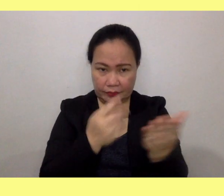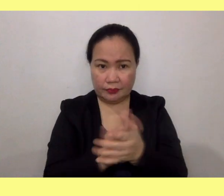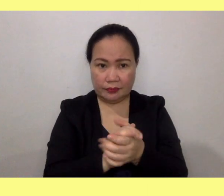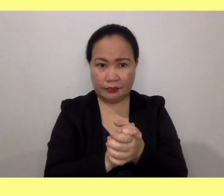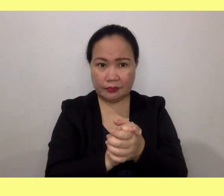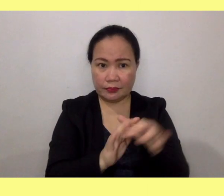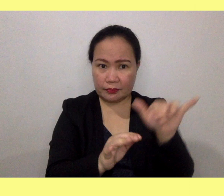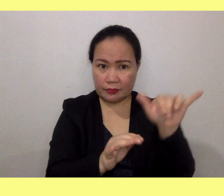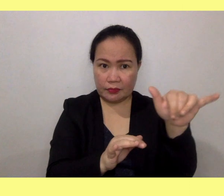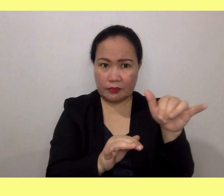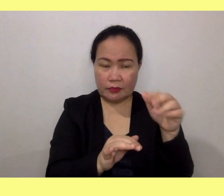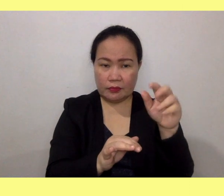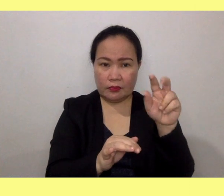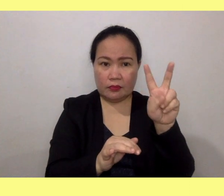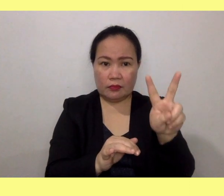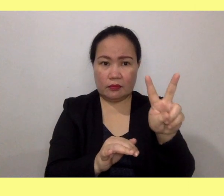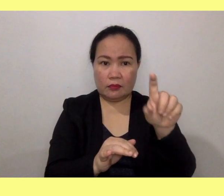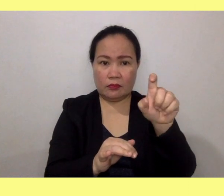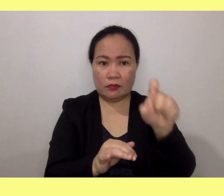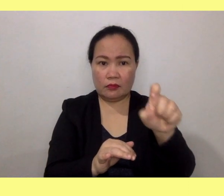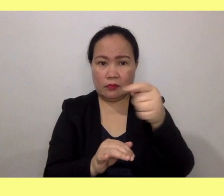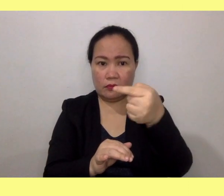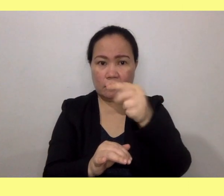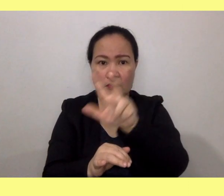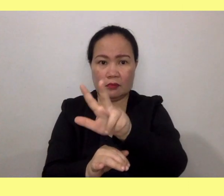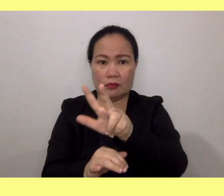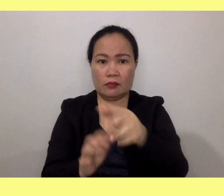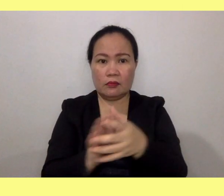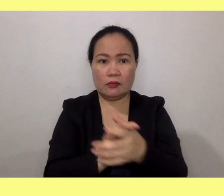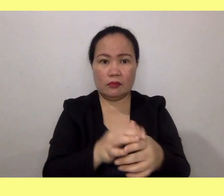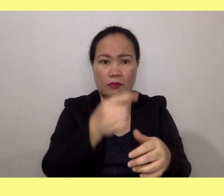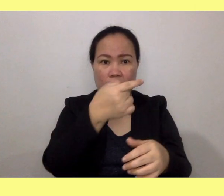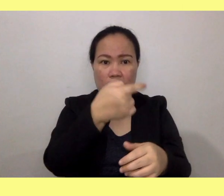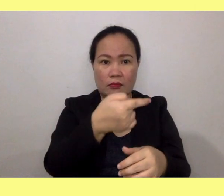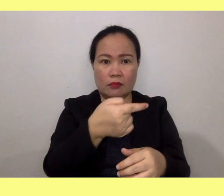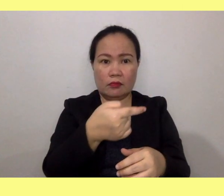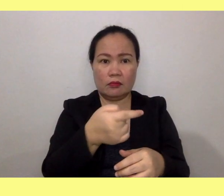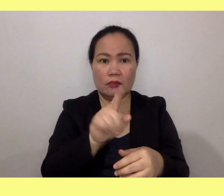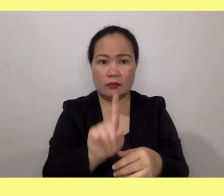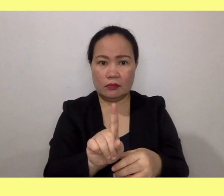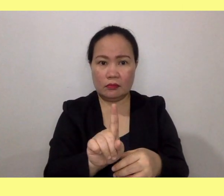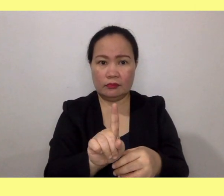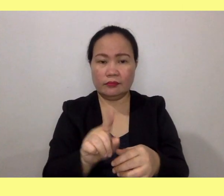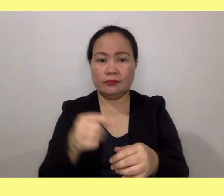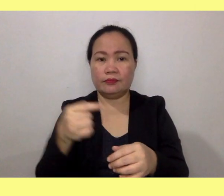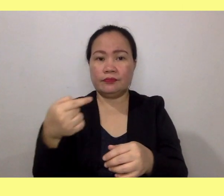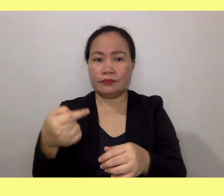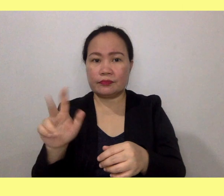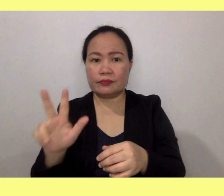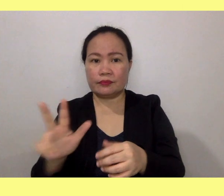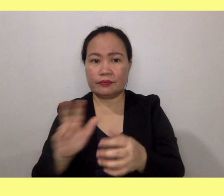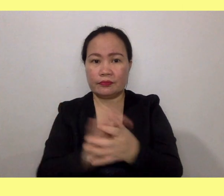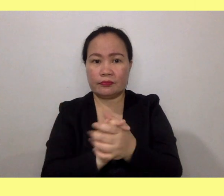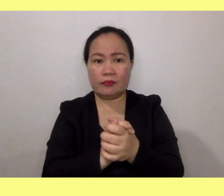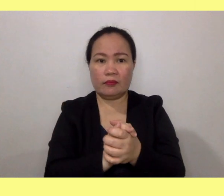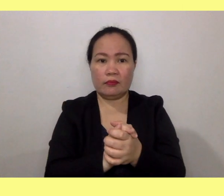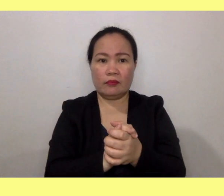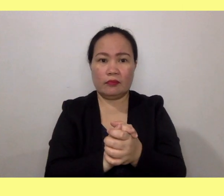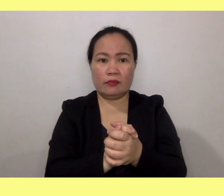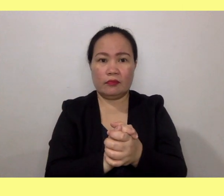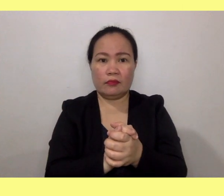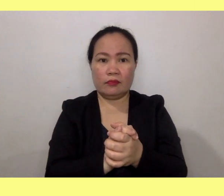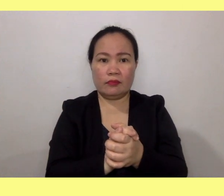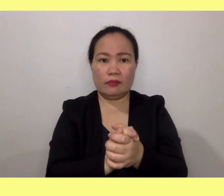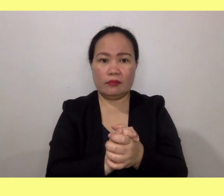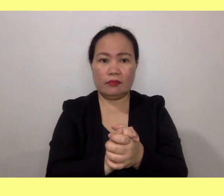have the first one. So, 2 times, ilalagay mo dito negative 1, okay, and then minus 3. So, you will